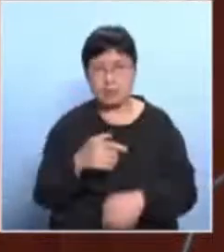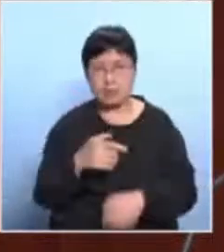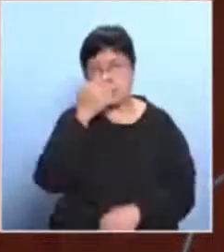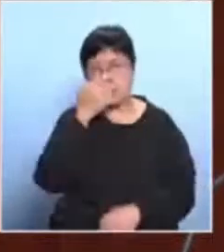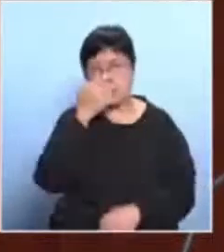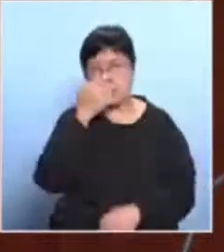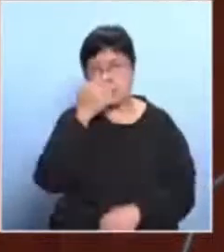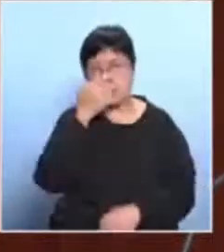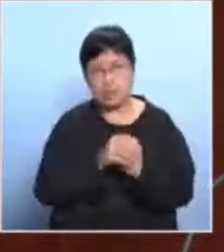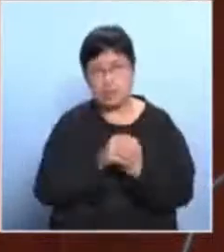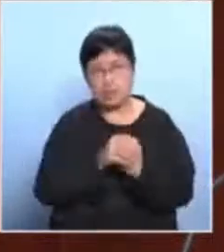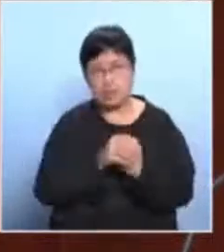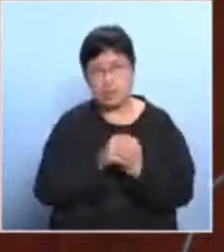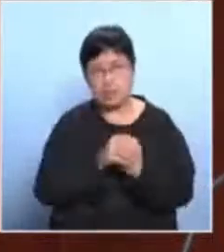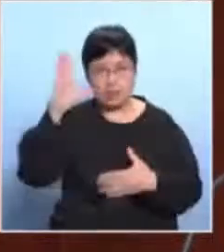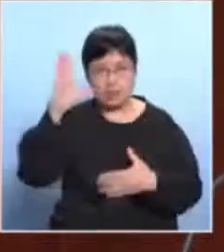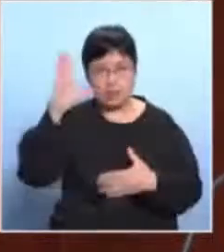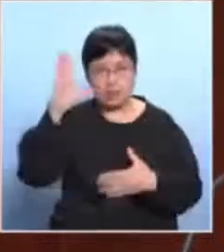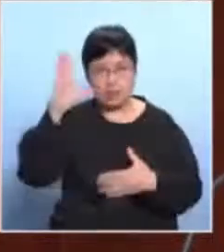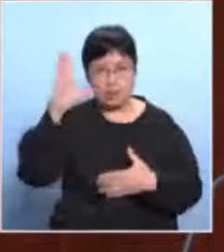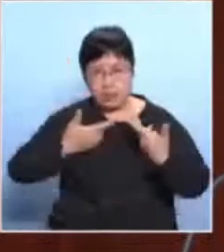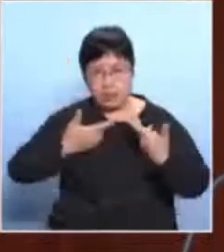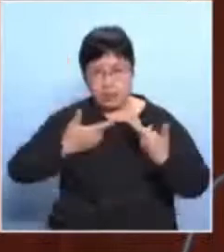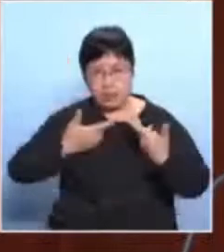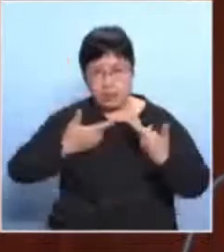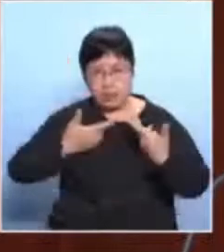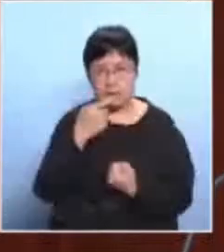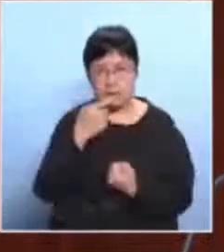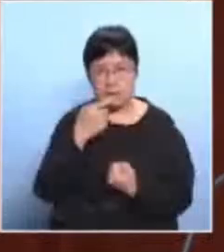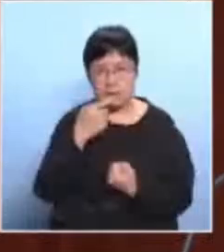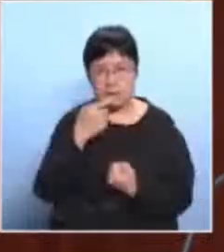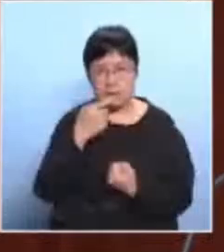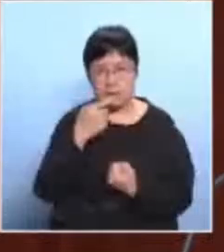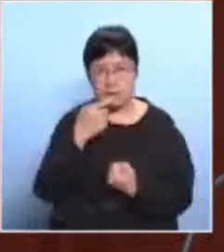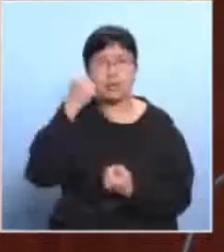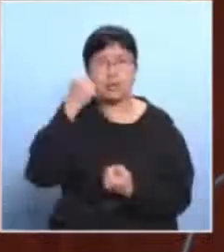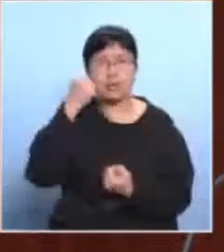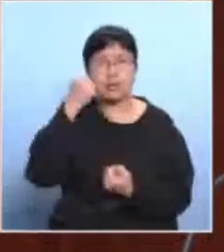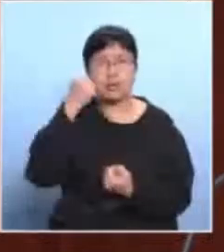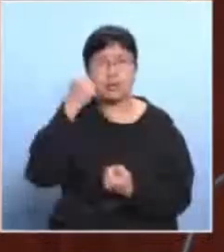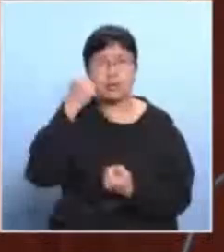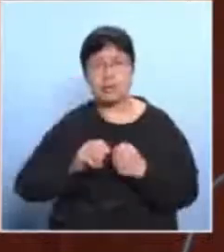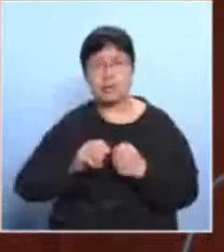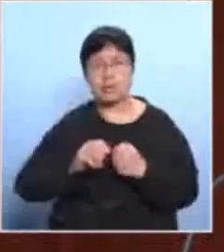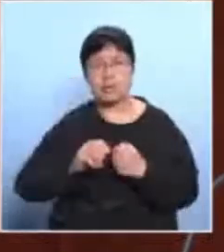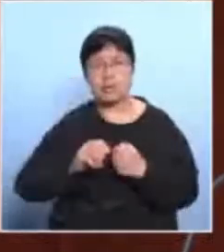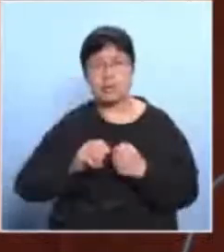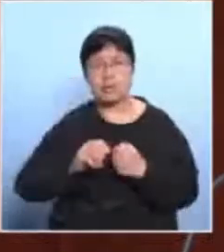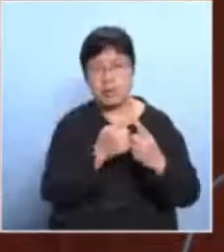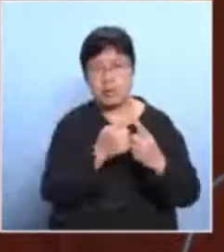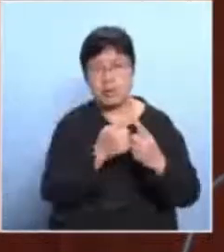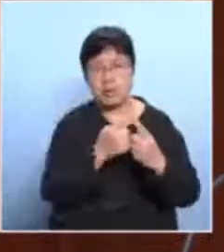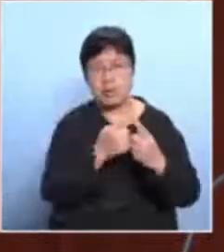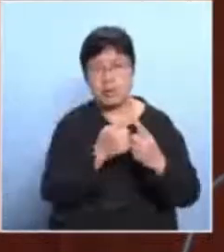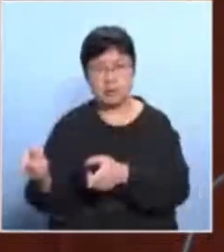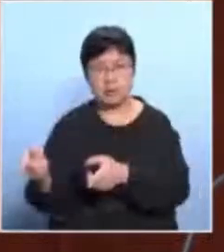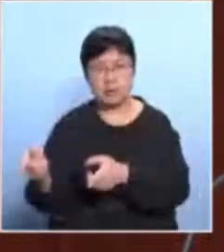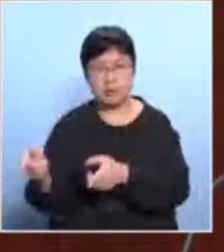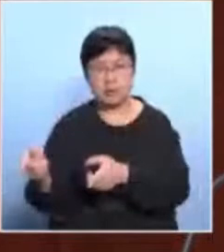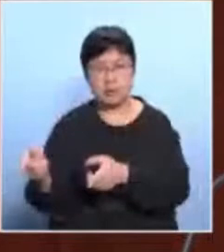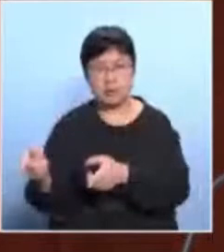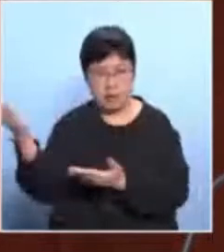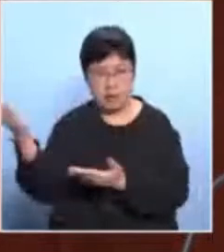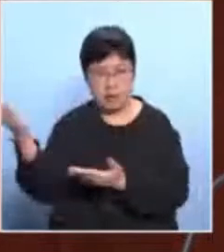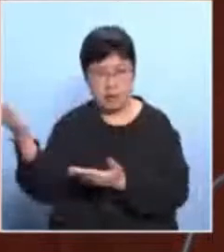Kong has boosted the city's vibrancy and vitality, bringing novel experience to our residents and visitors